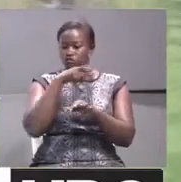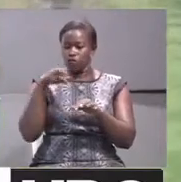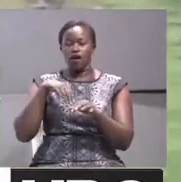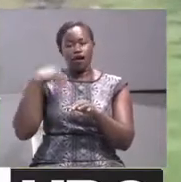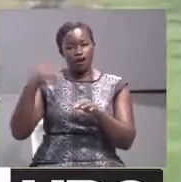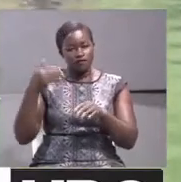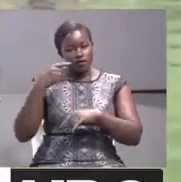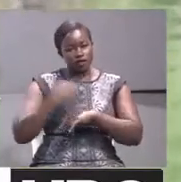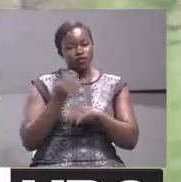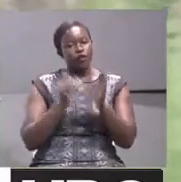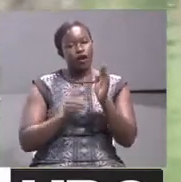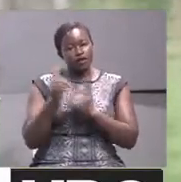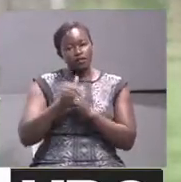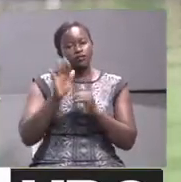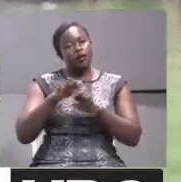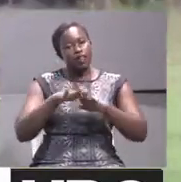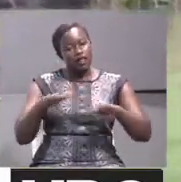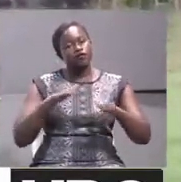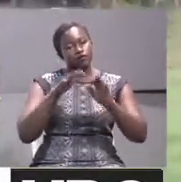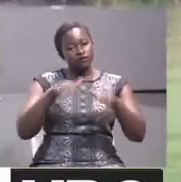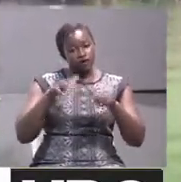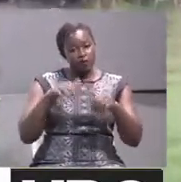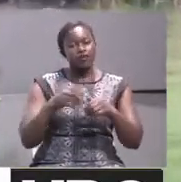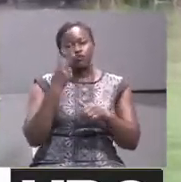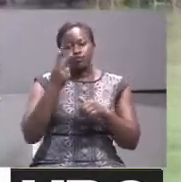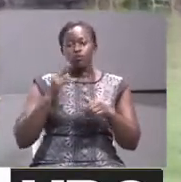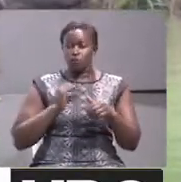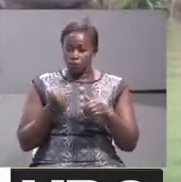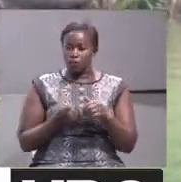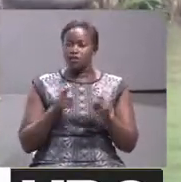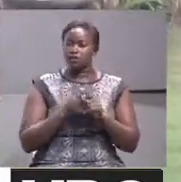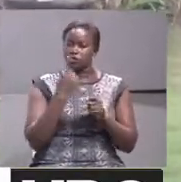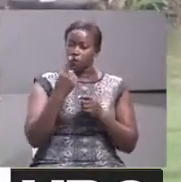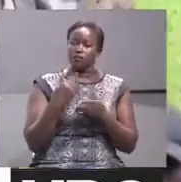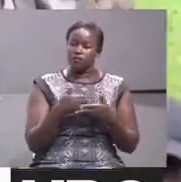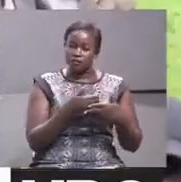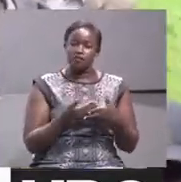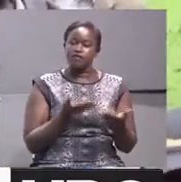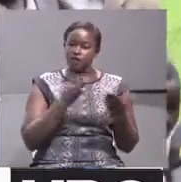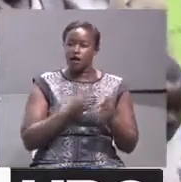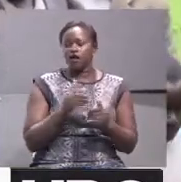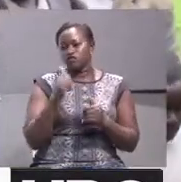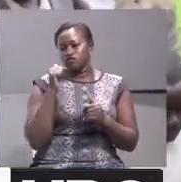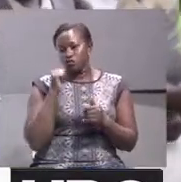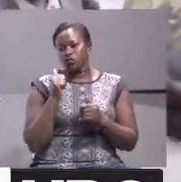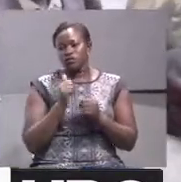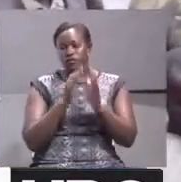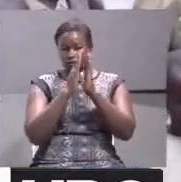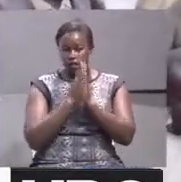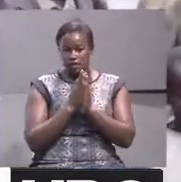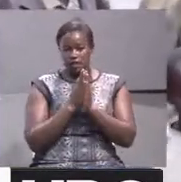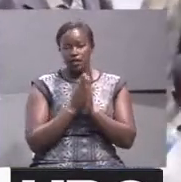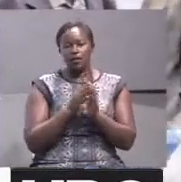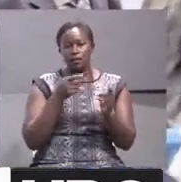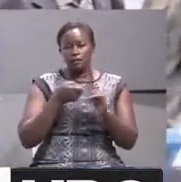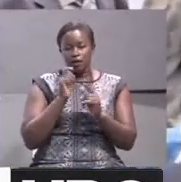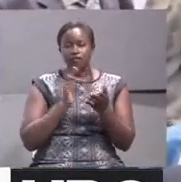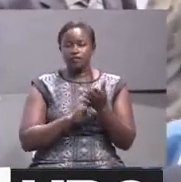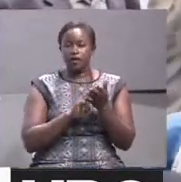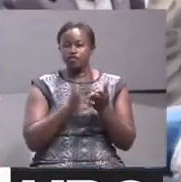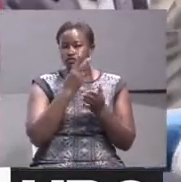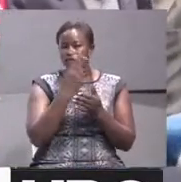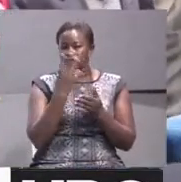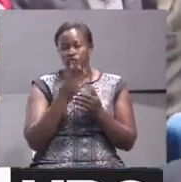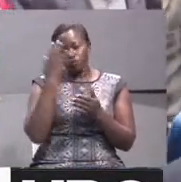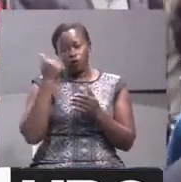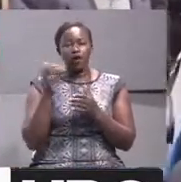their farmlands. But two women and an infant died last Sunday, March 24th, due to harsh weather conditions.